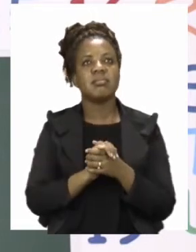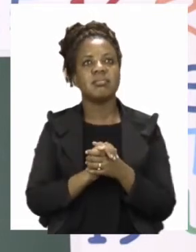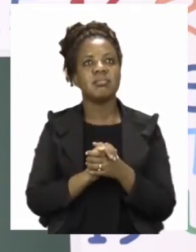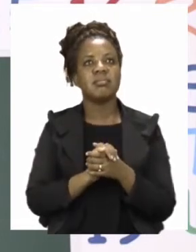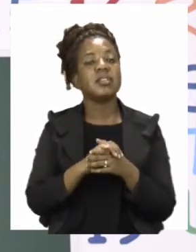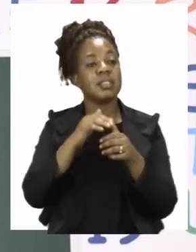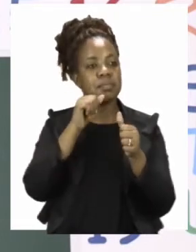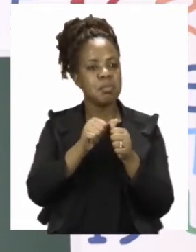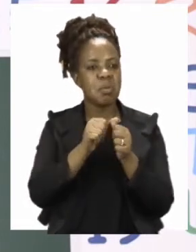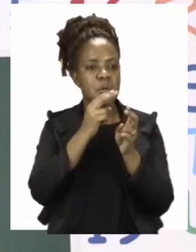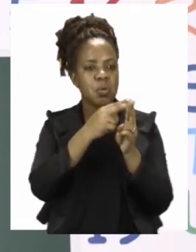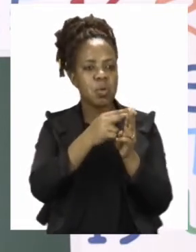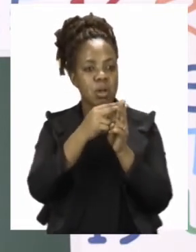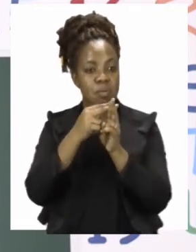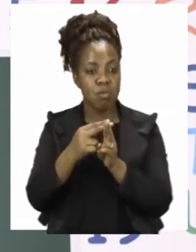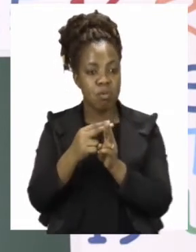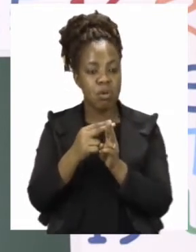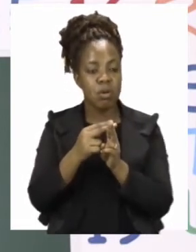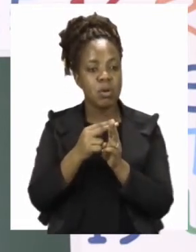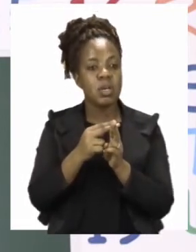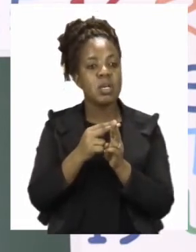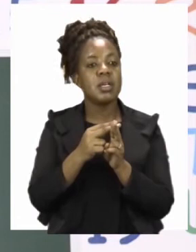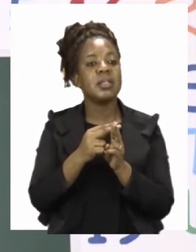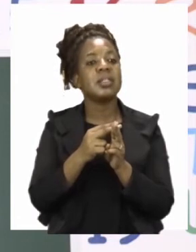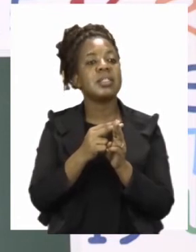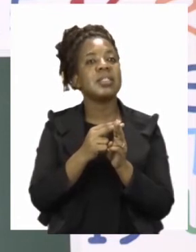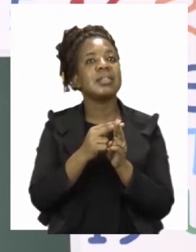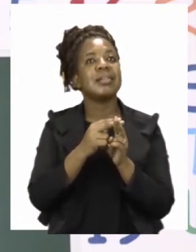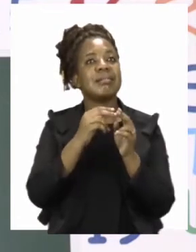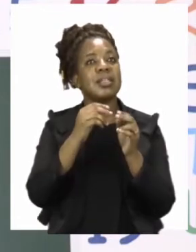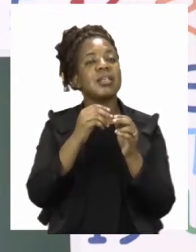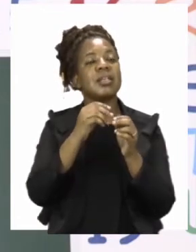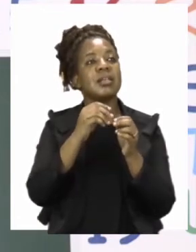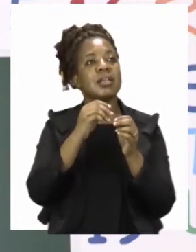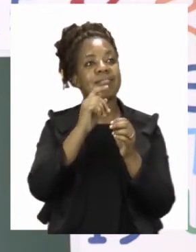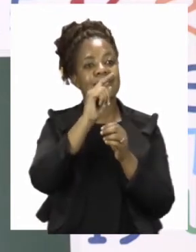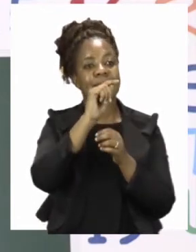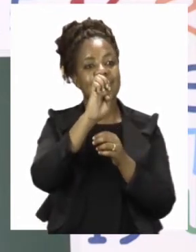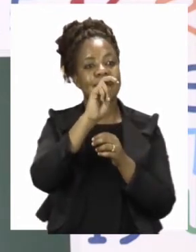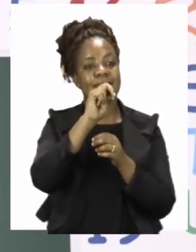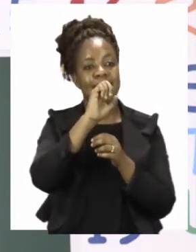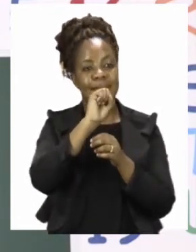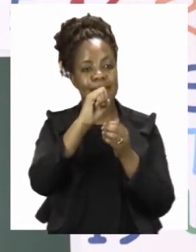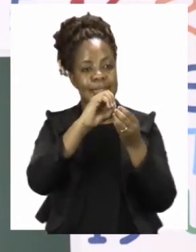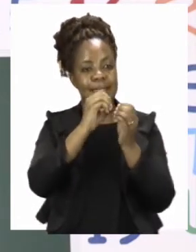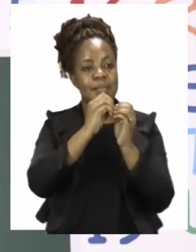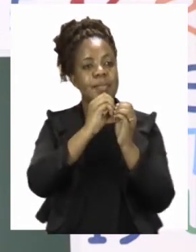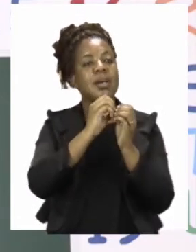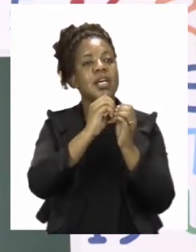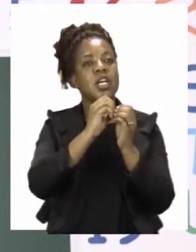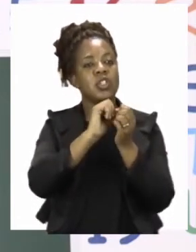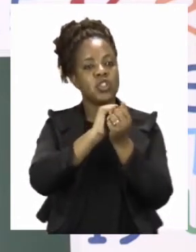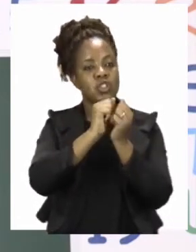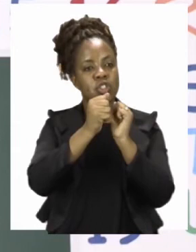9. So that means it is 3. So we are going to write our number 3 under